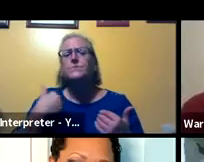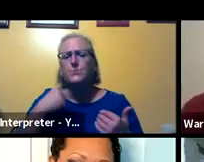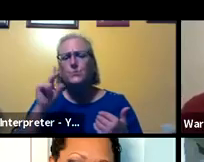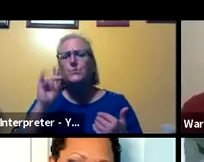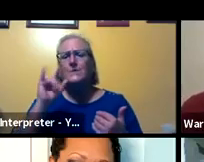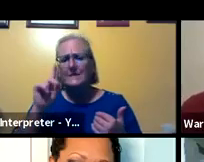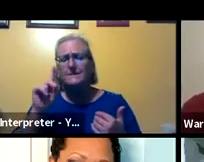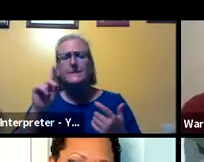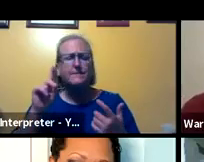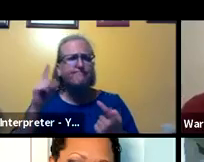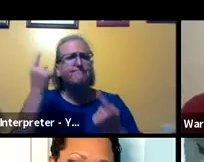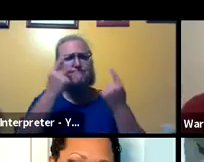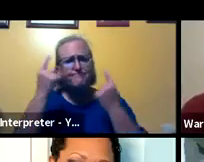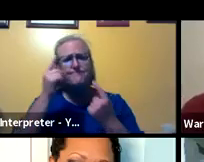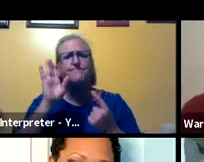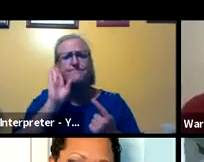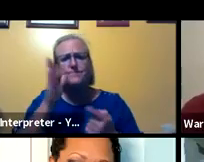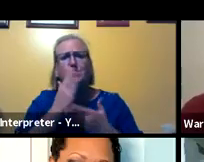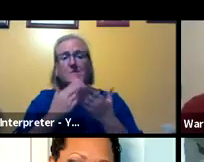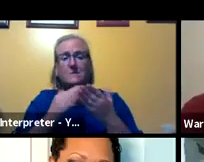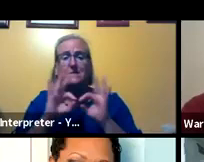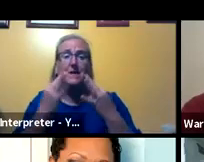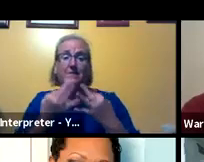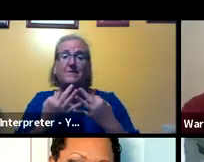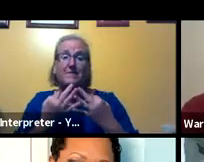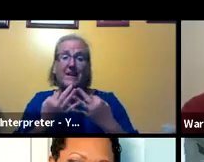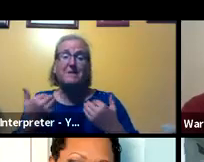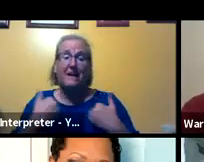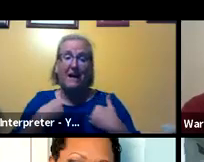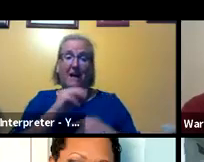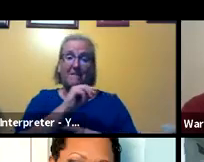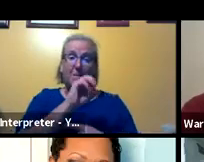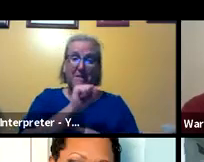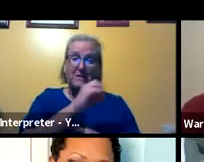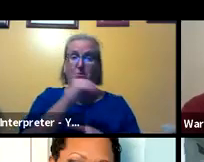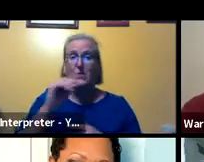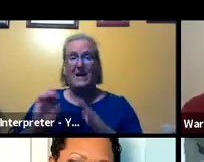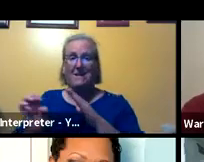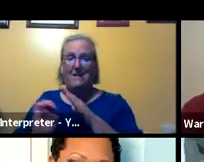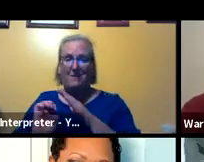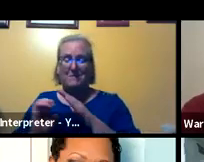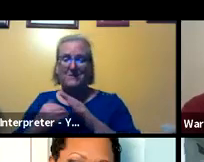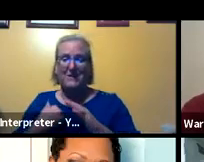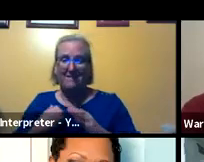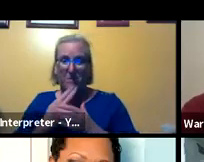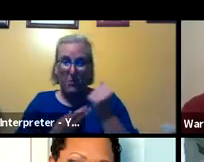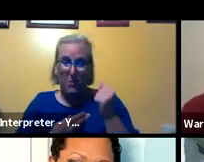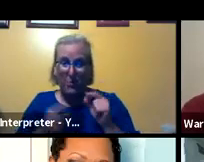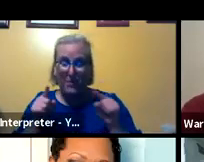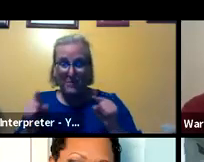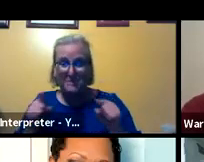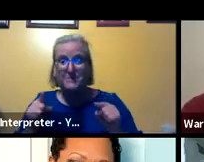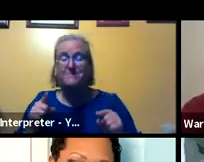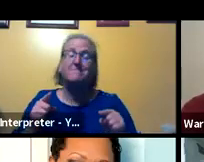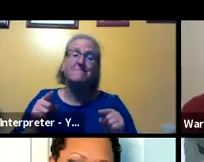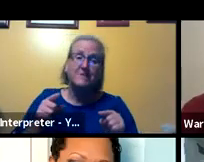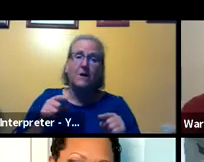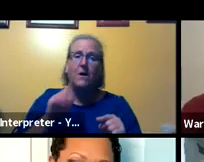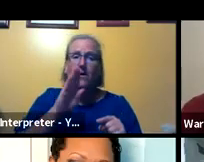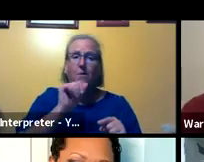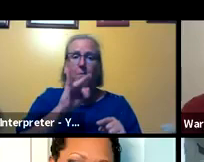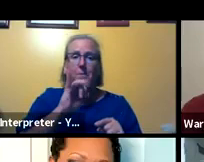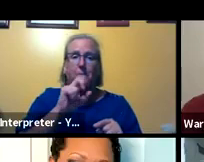into consideration that there will be some families that have a middle school student and an elementary school student. So the Bayard and